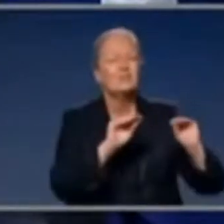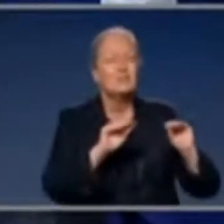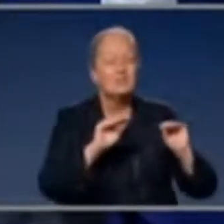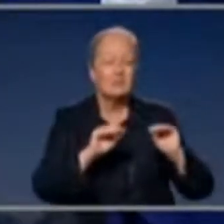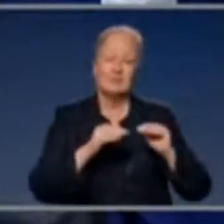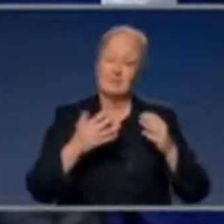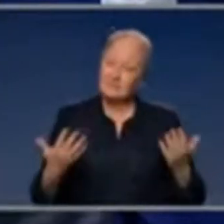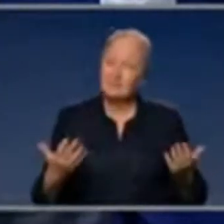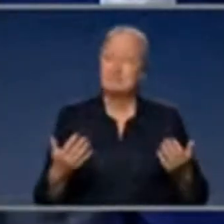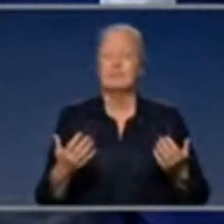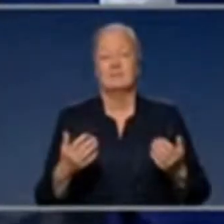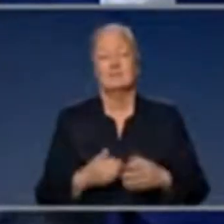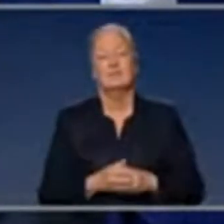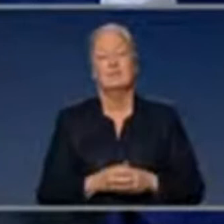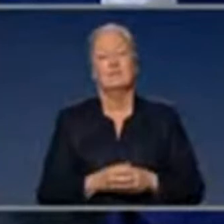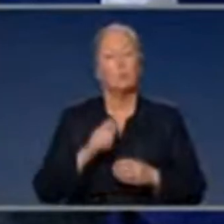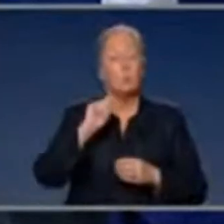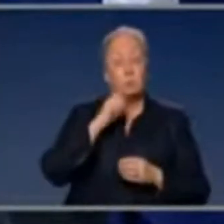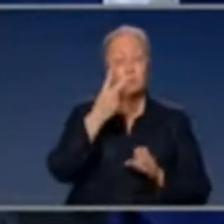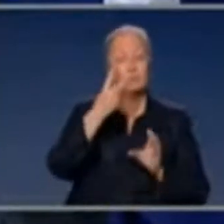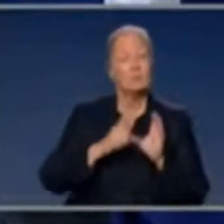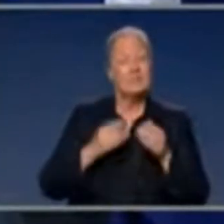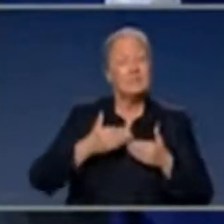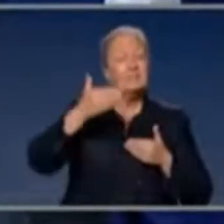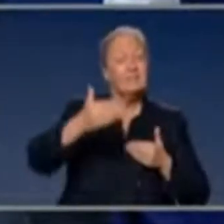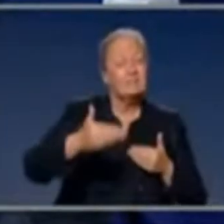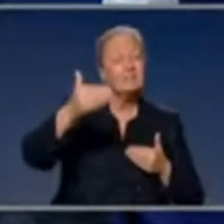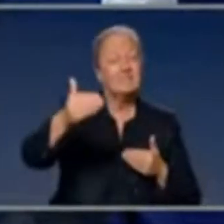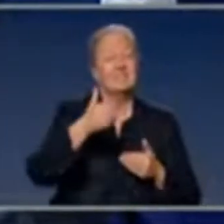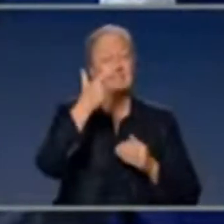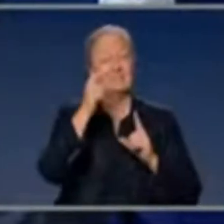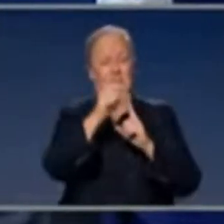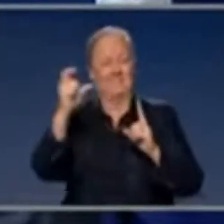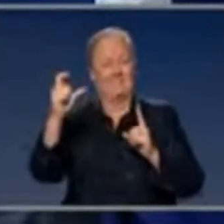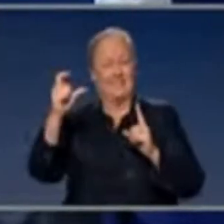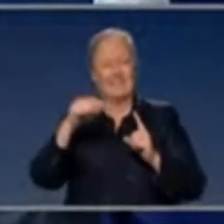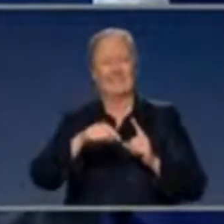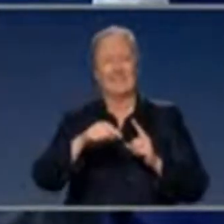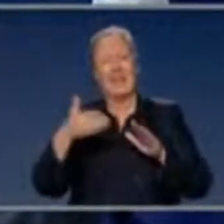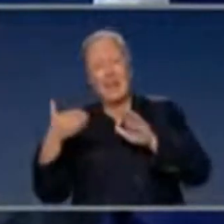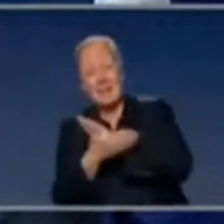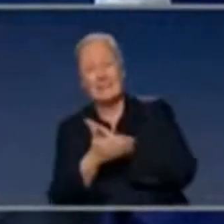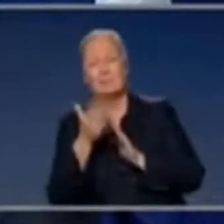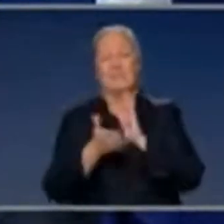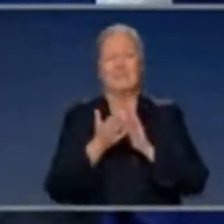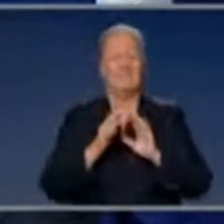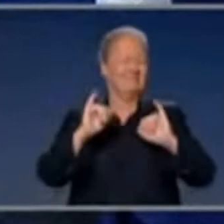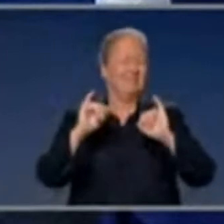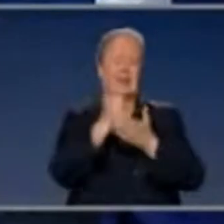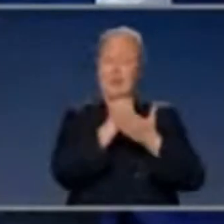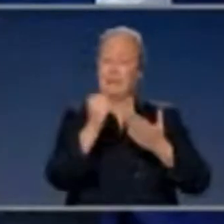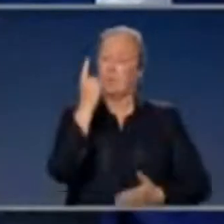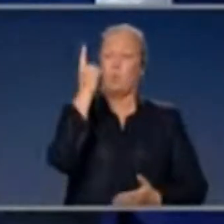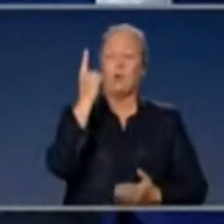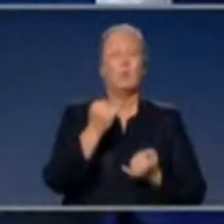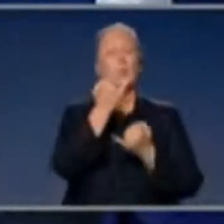be at a measured rate of over 7% over the next 2 years, jobs is the issue, the number one economic issue.